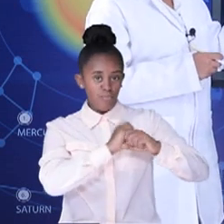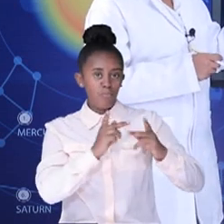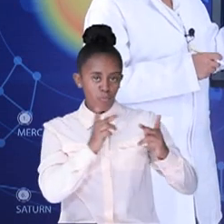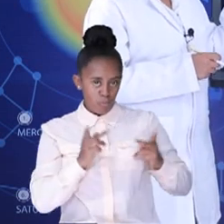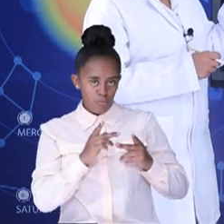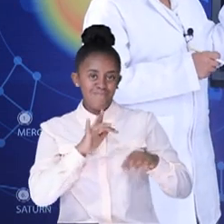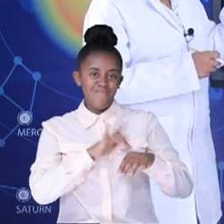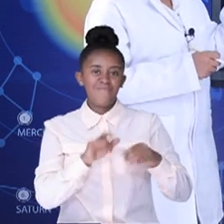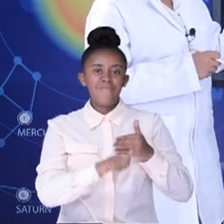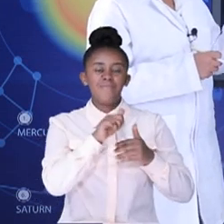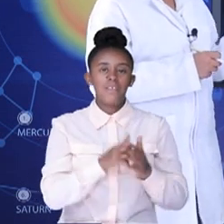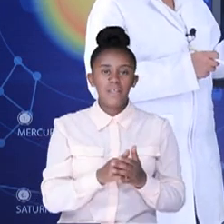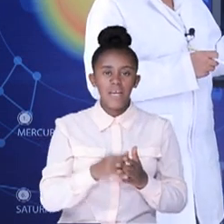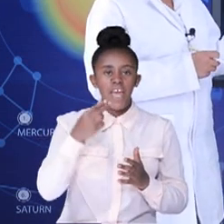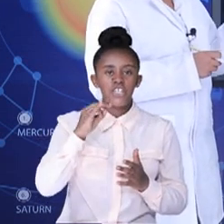HIV